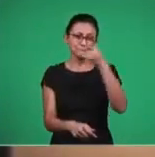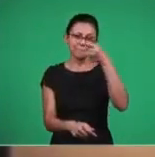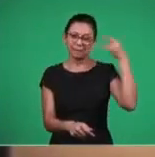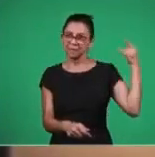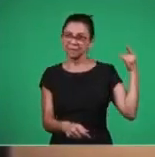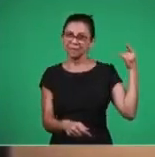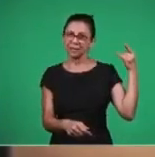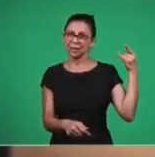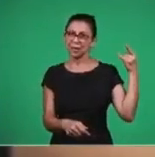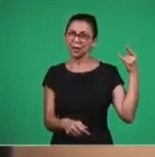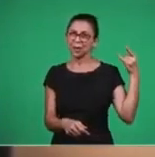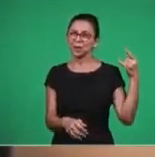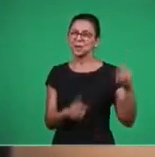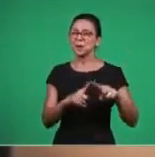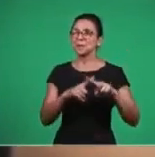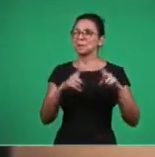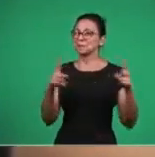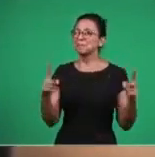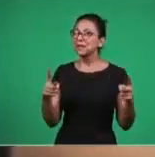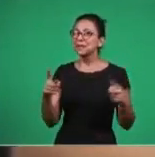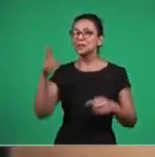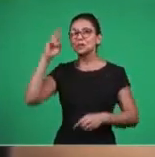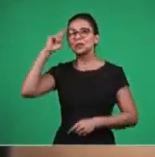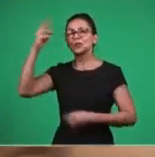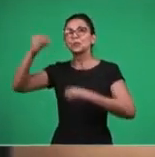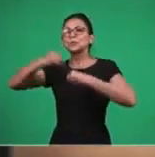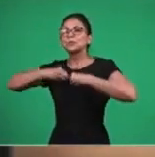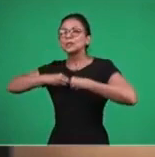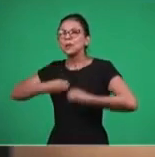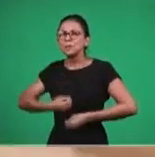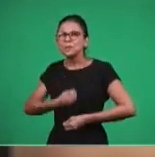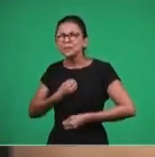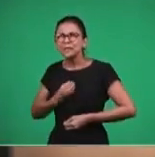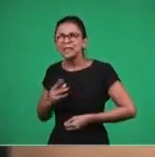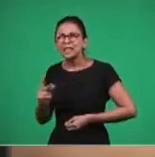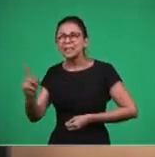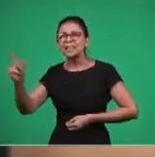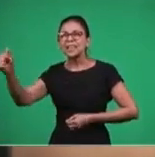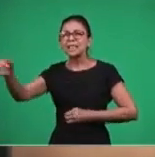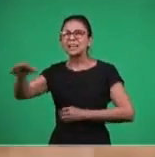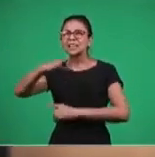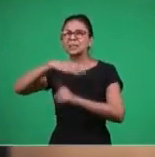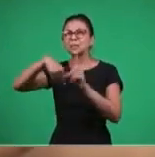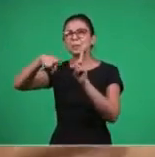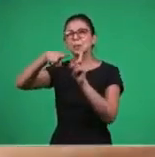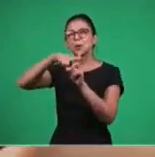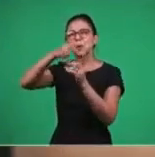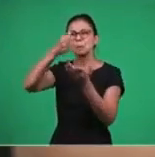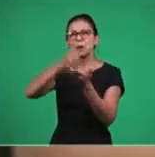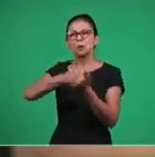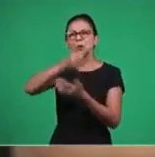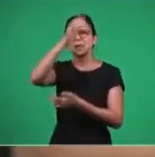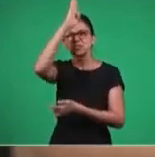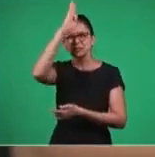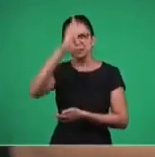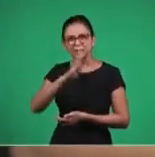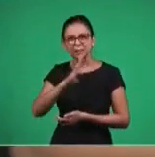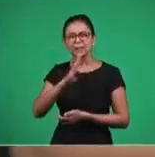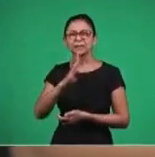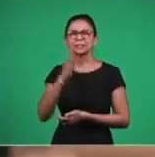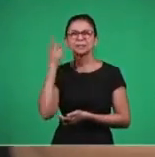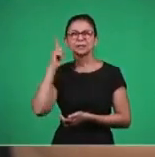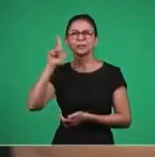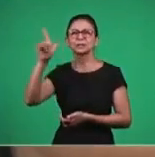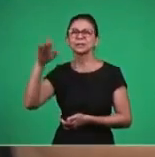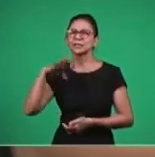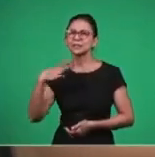In order to achieve things in this world, he pays a high price. And the field that Jesus acquired, which is eternal life, he has